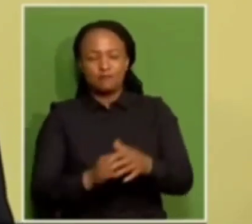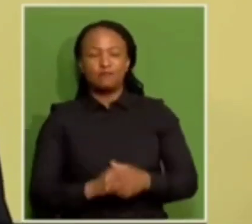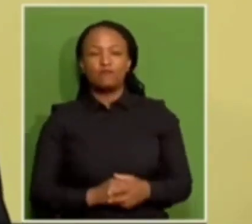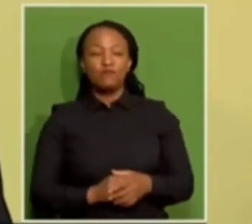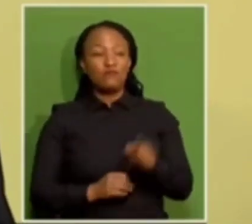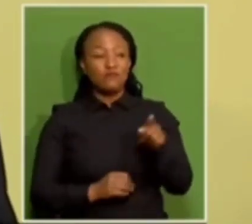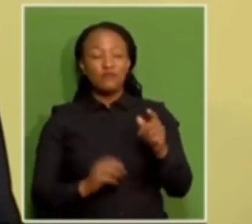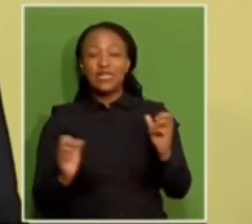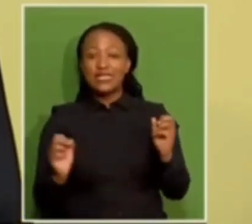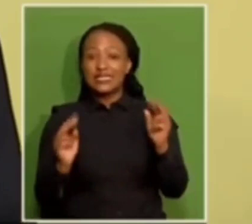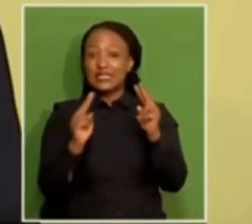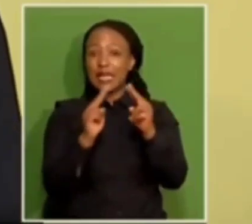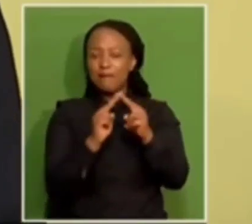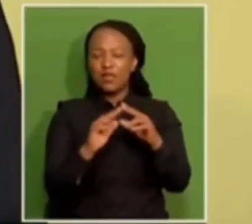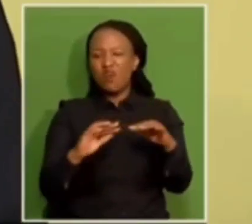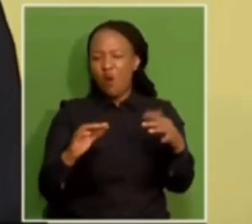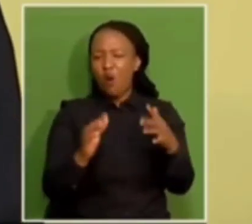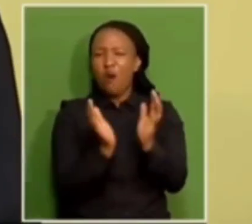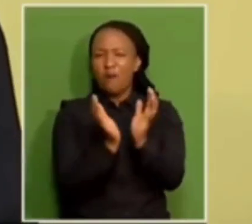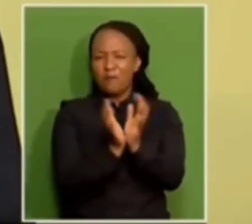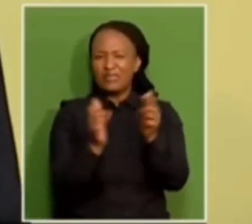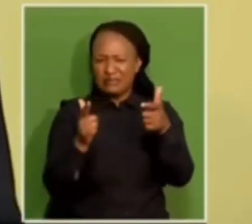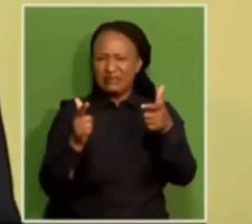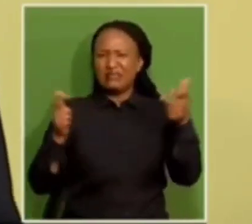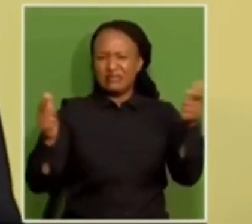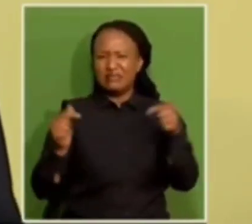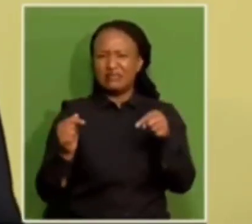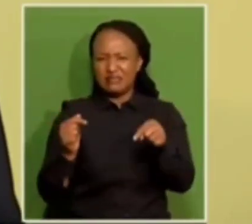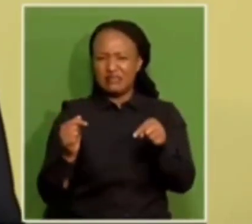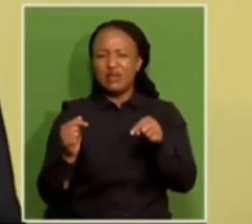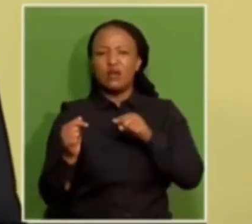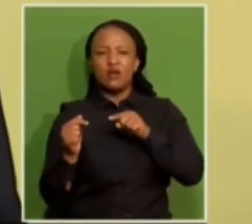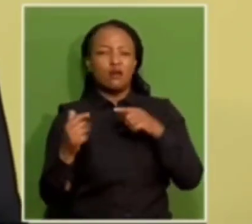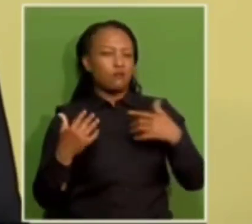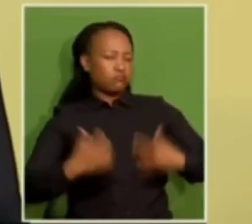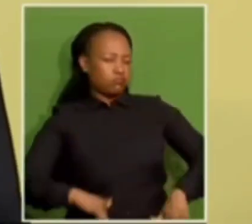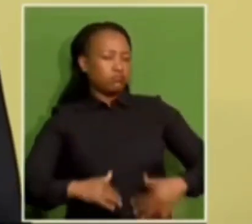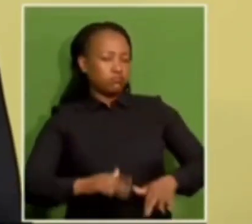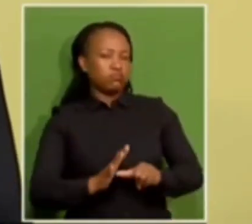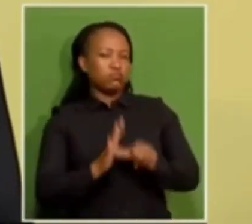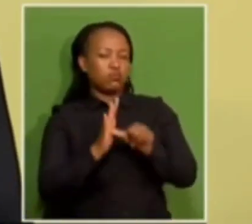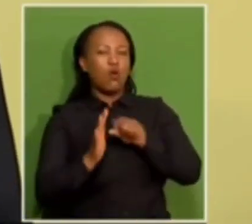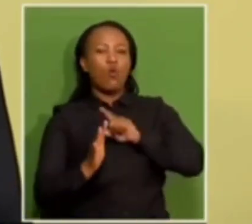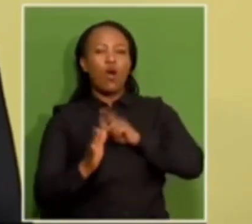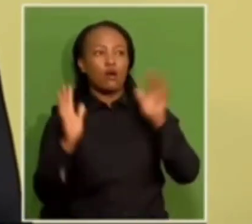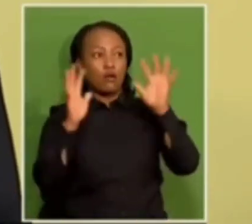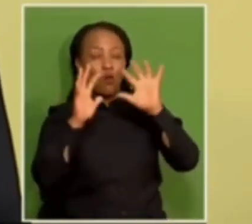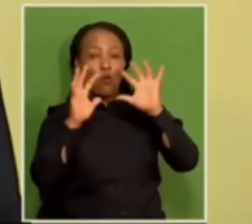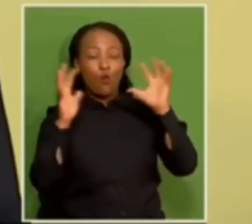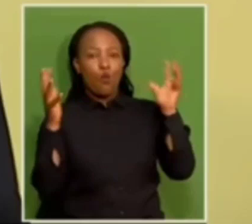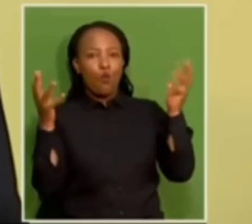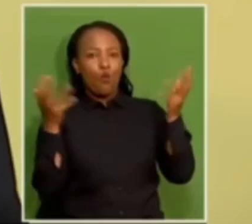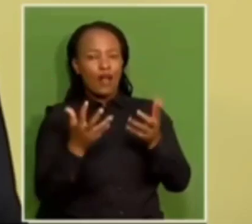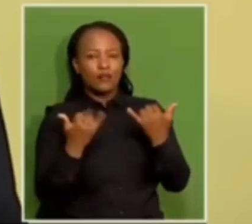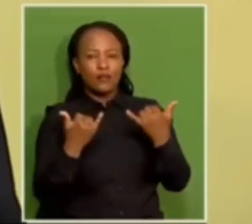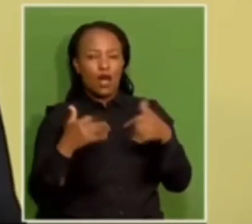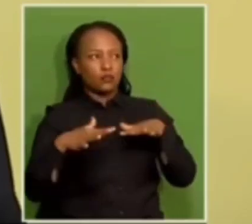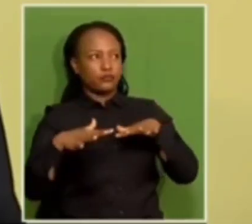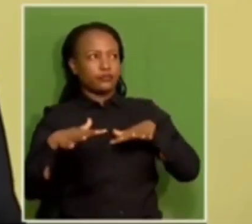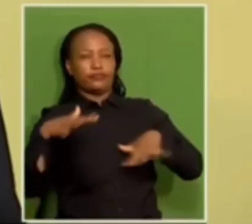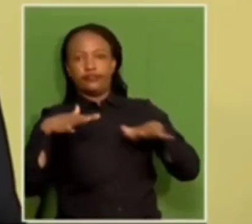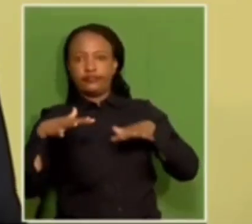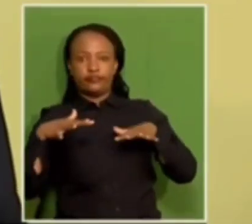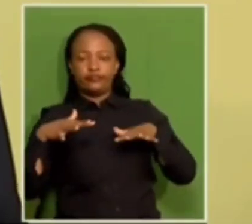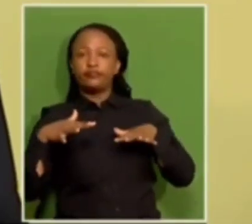this brick Summit is particularly important as it is being held as the world is confronted by